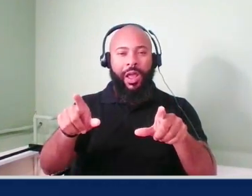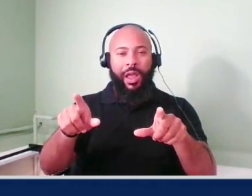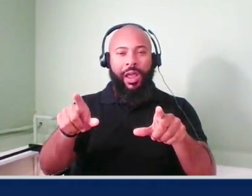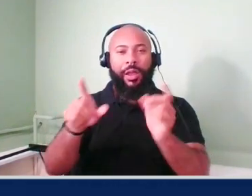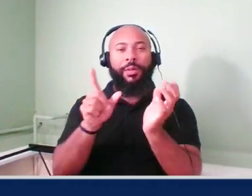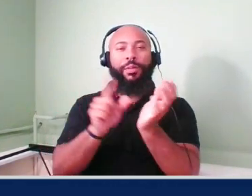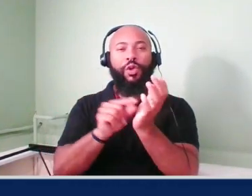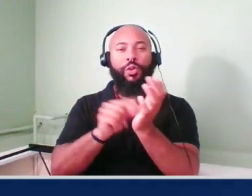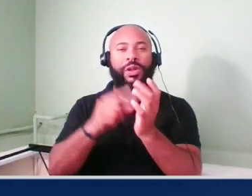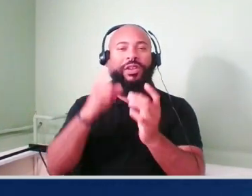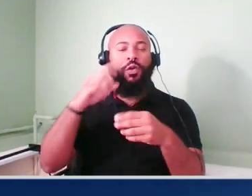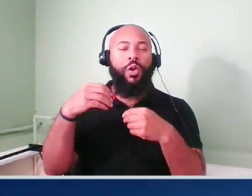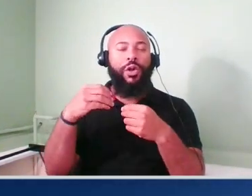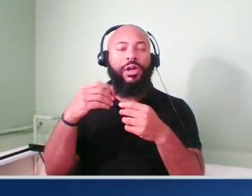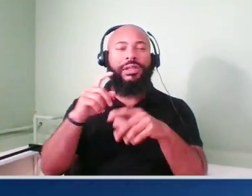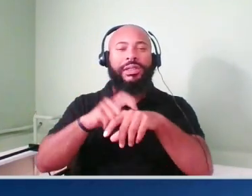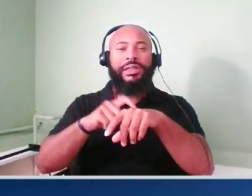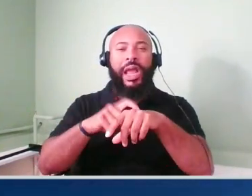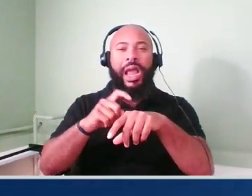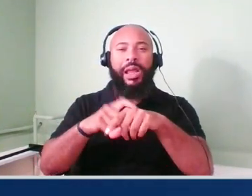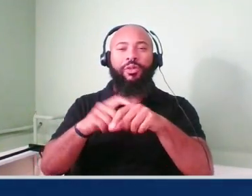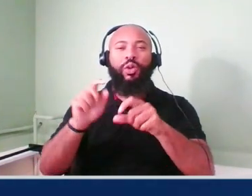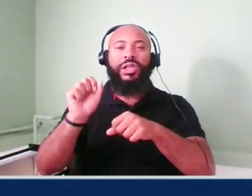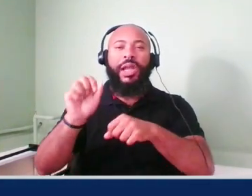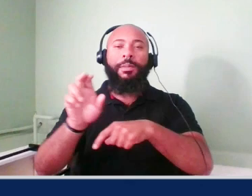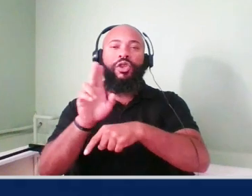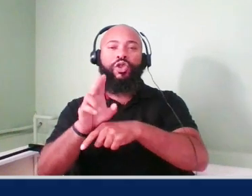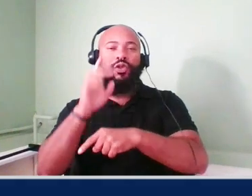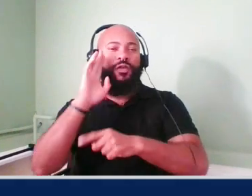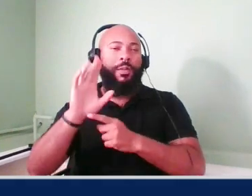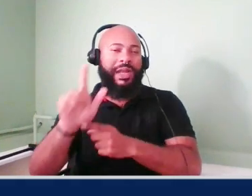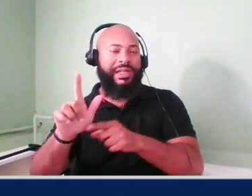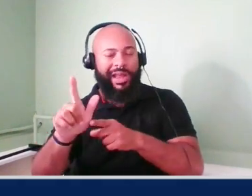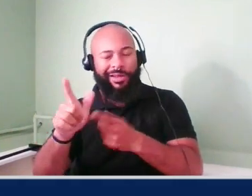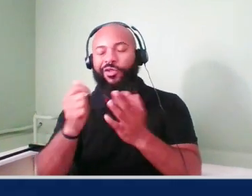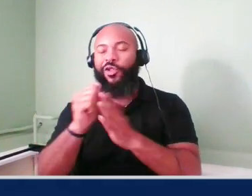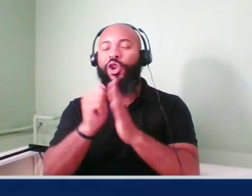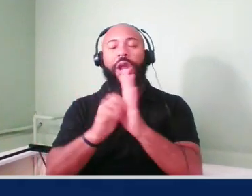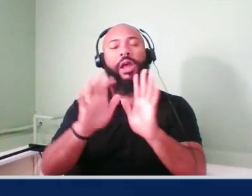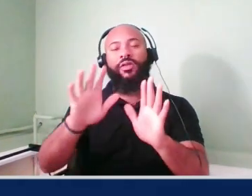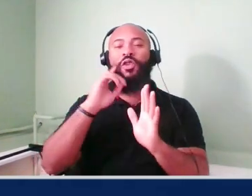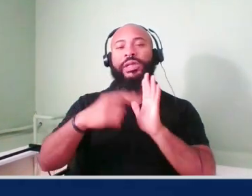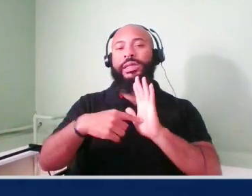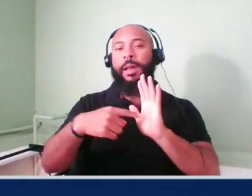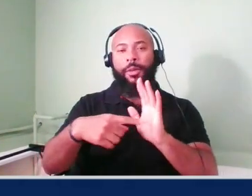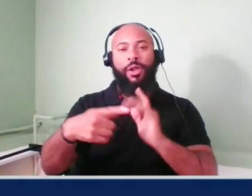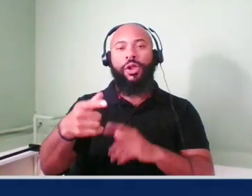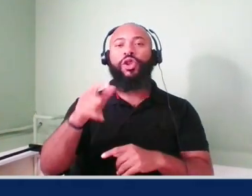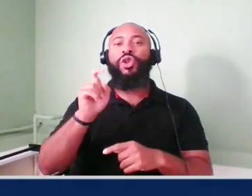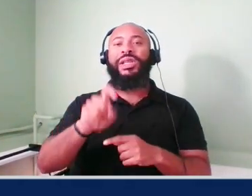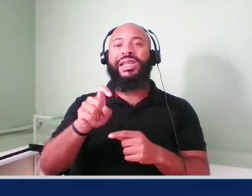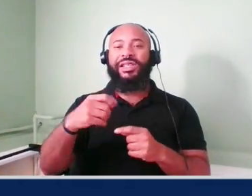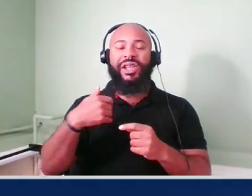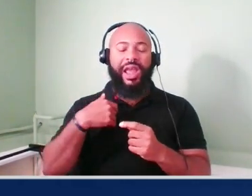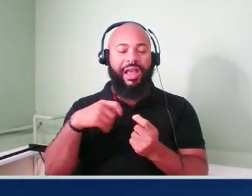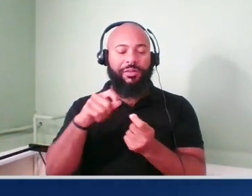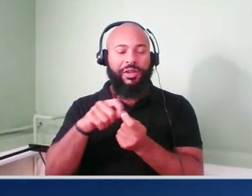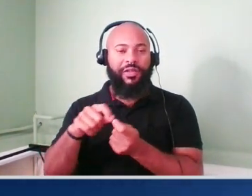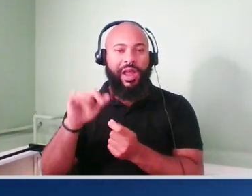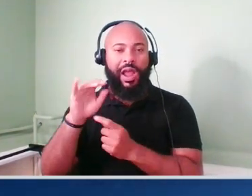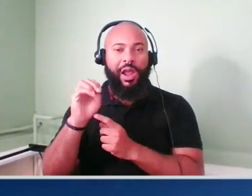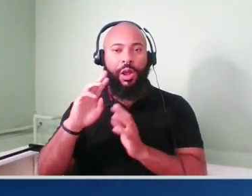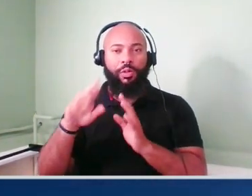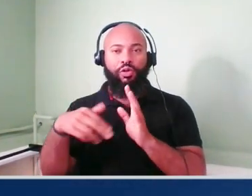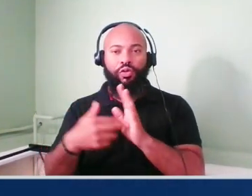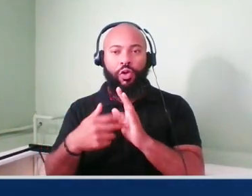for baselining your accounts for a number of purposes. For example, you need to have certain IAM roles to be deployed when you vend a new account,